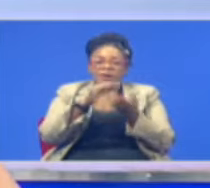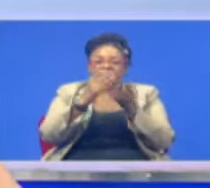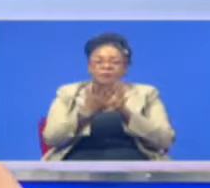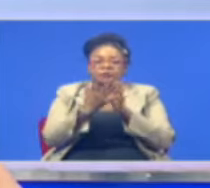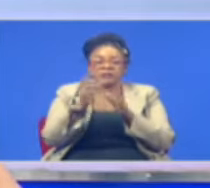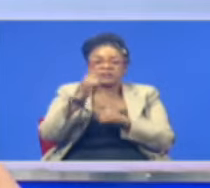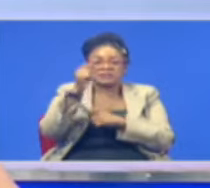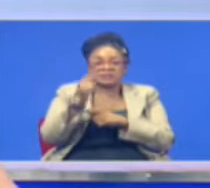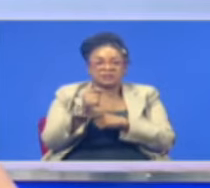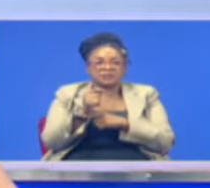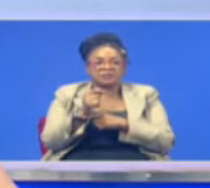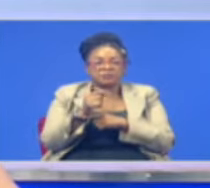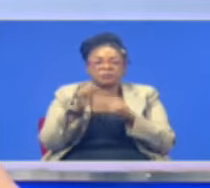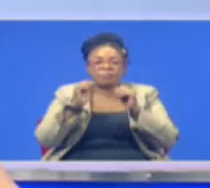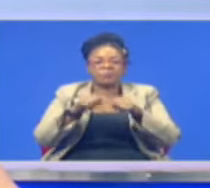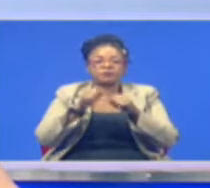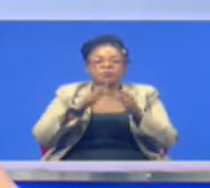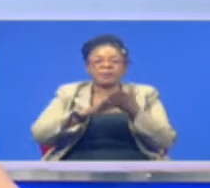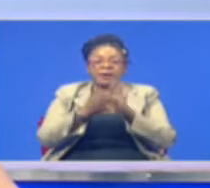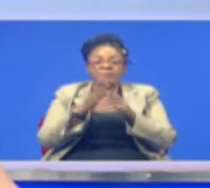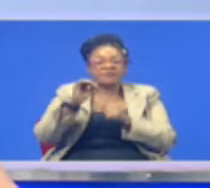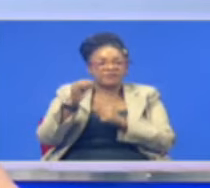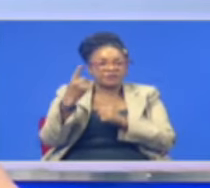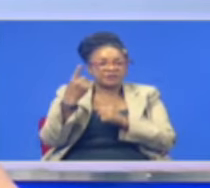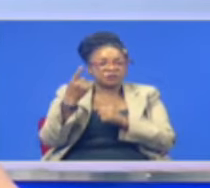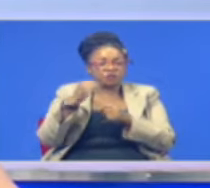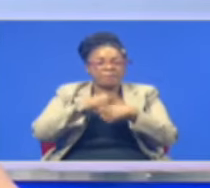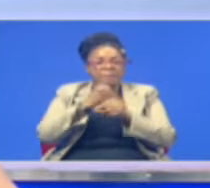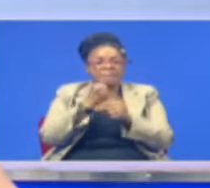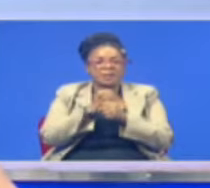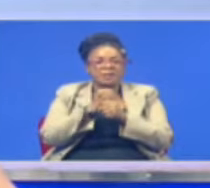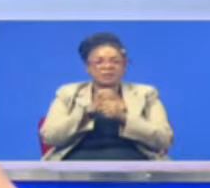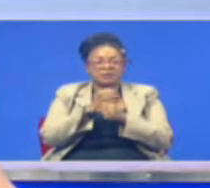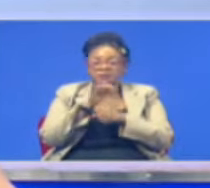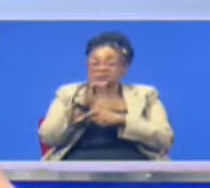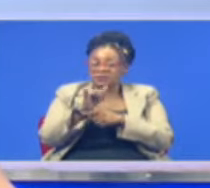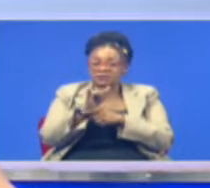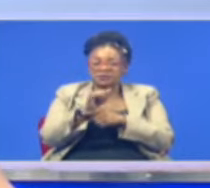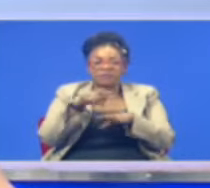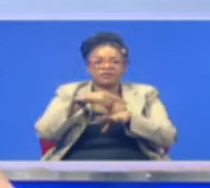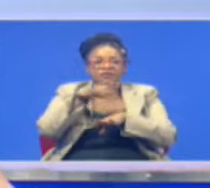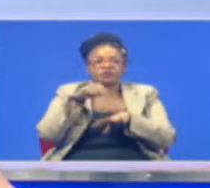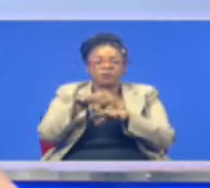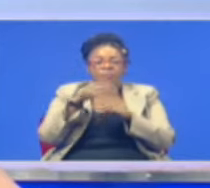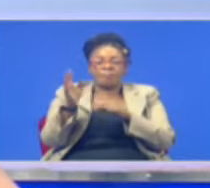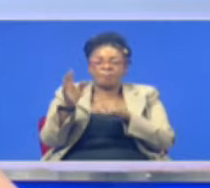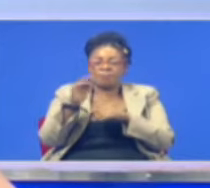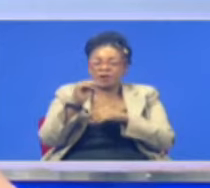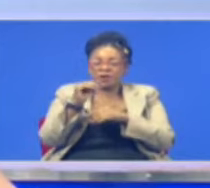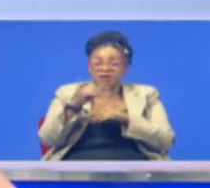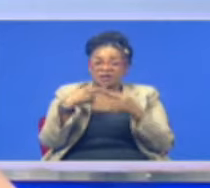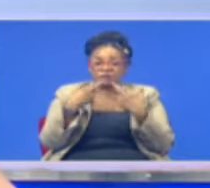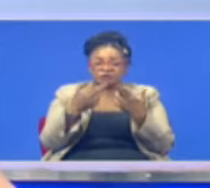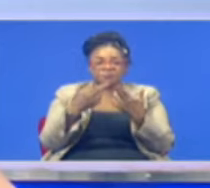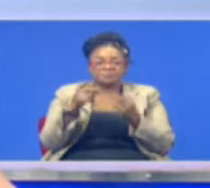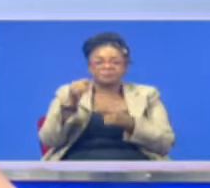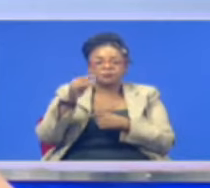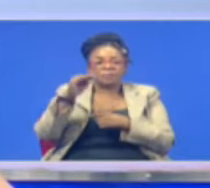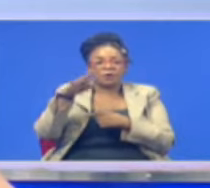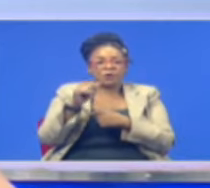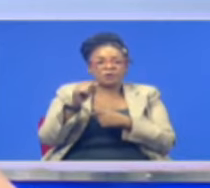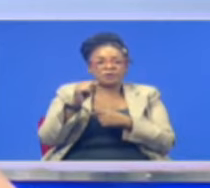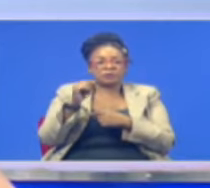and could become the first cyclone to make landfall in the nation in modern records. Tropical cyclone